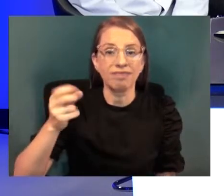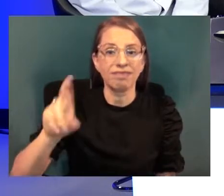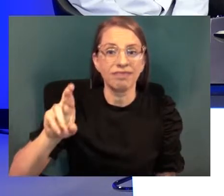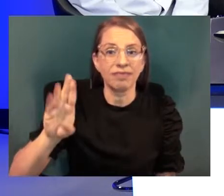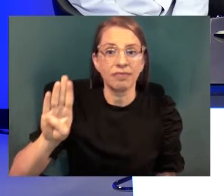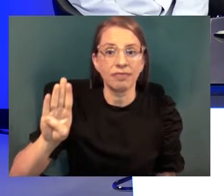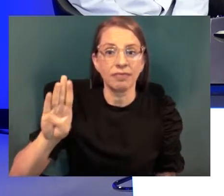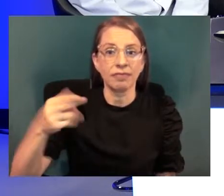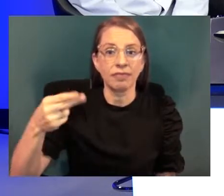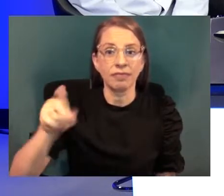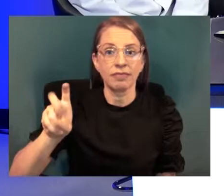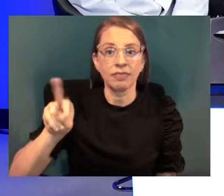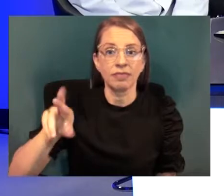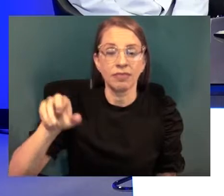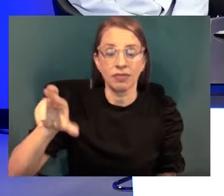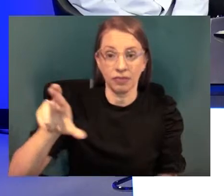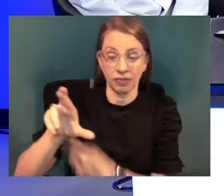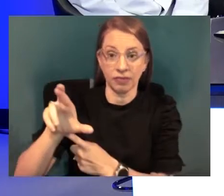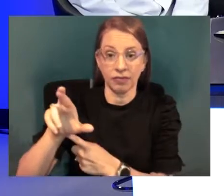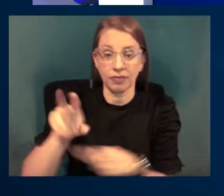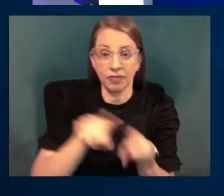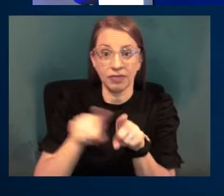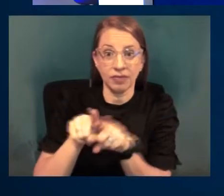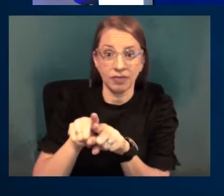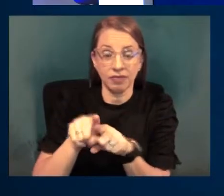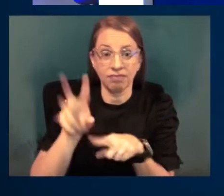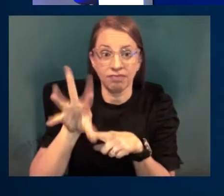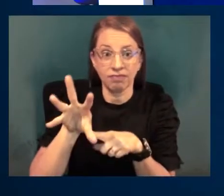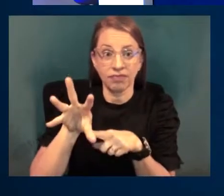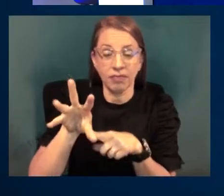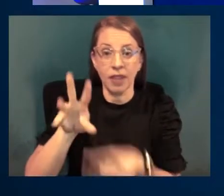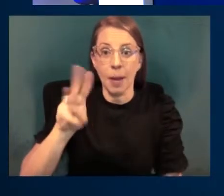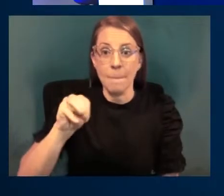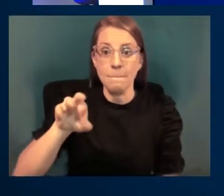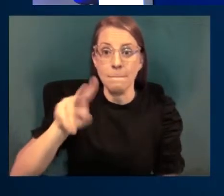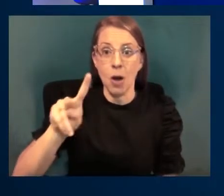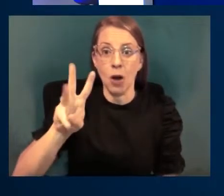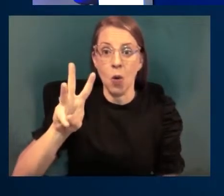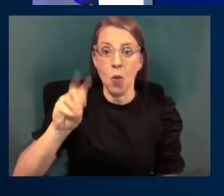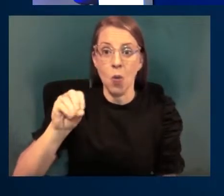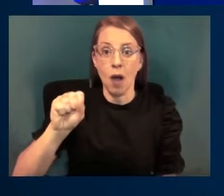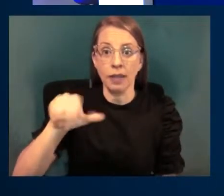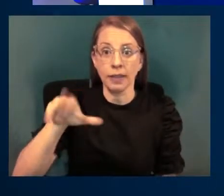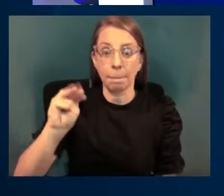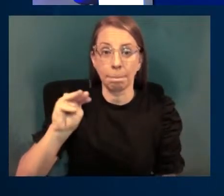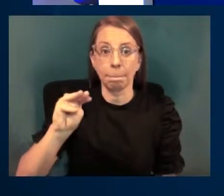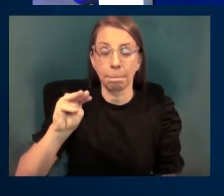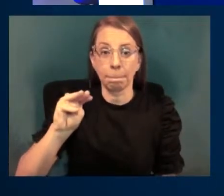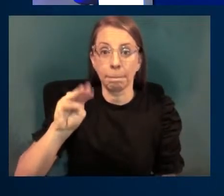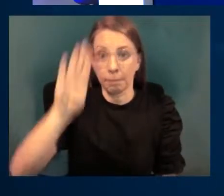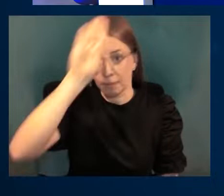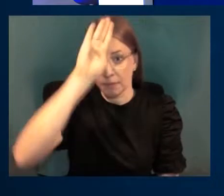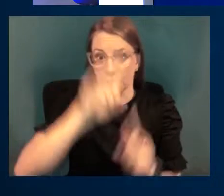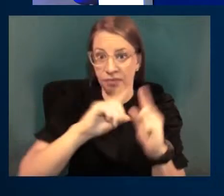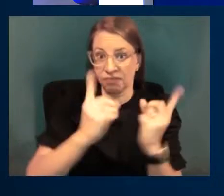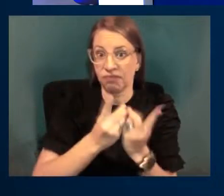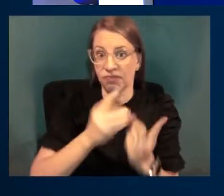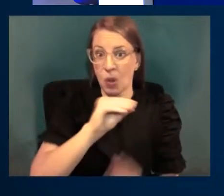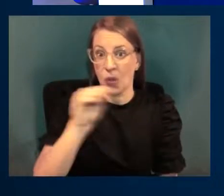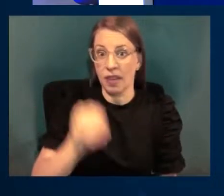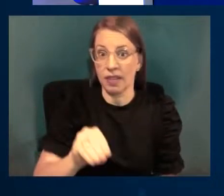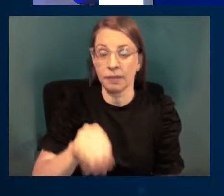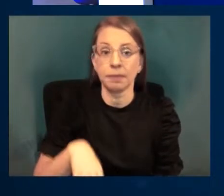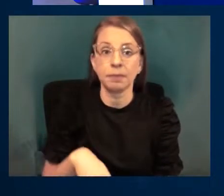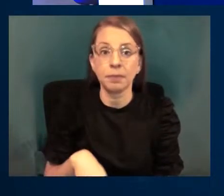Marshal and Assistant Chief of Community Risk Reduction, Mark Wassam, is standing by along with perhaps, I'm not sure if we have that or heard, the Public